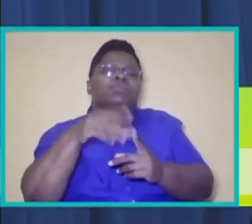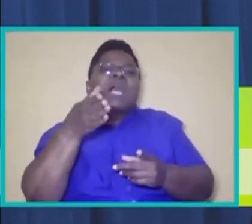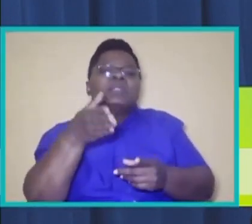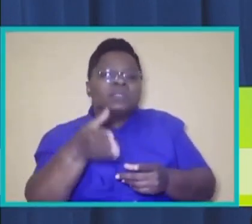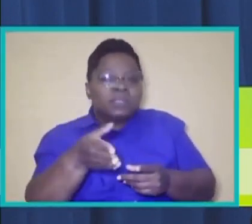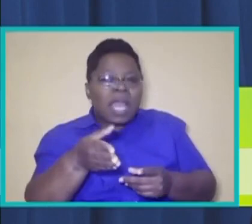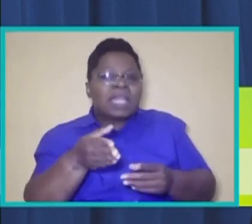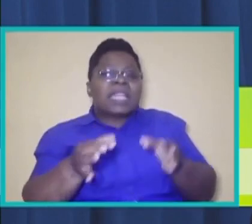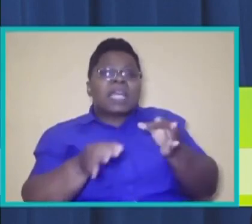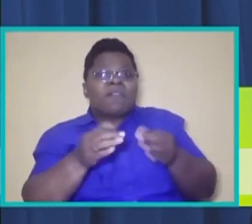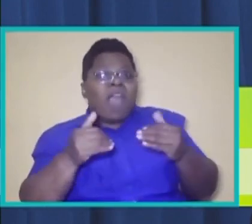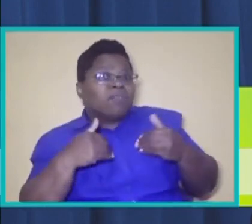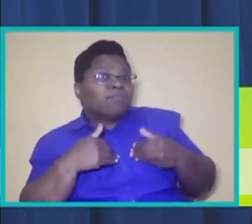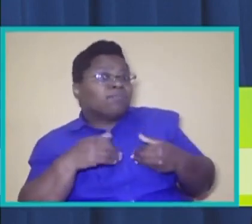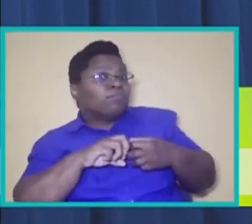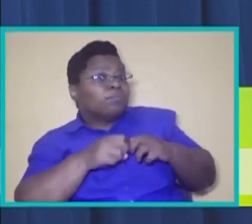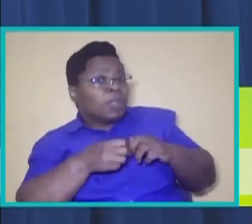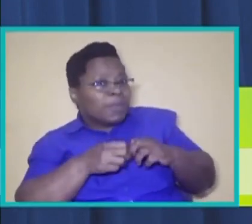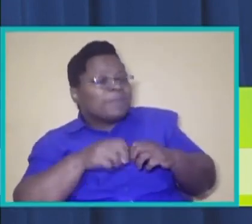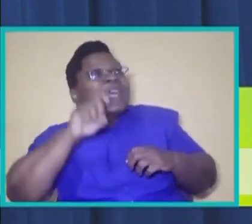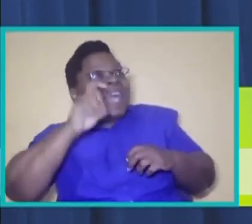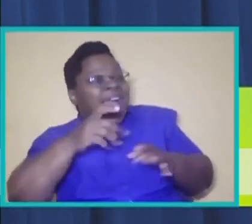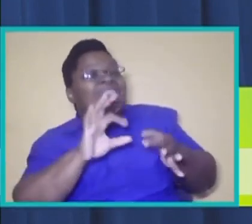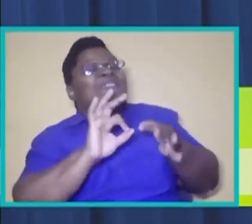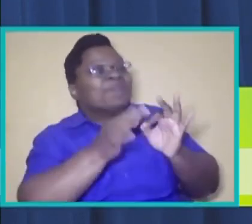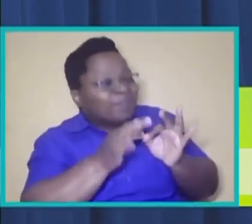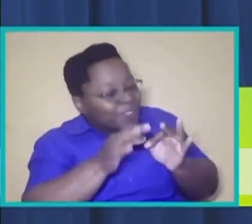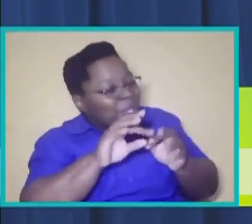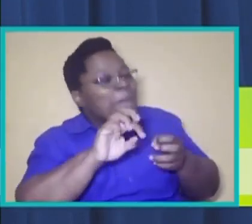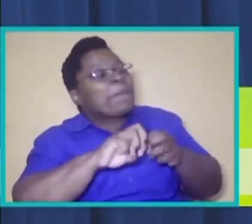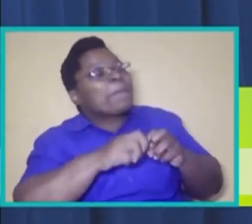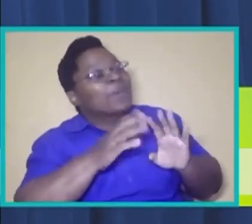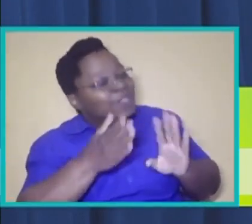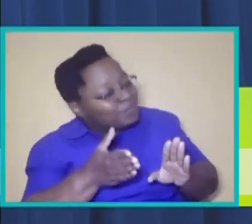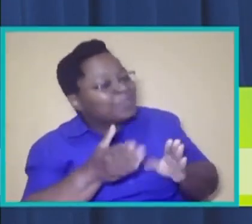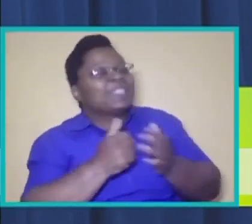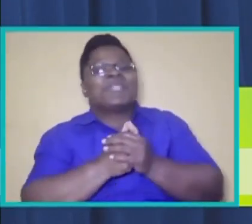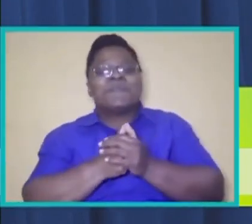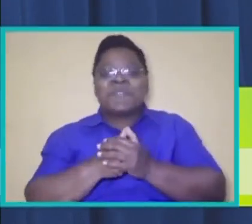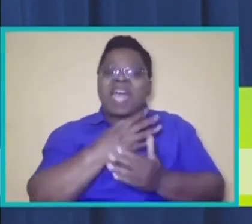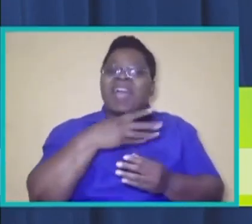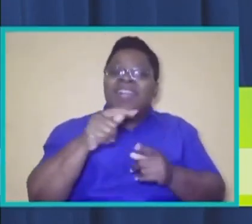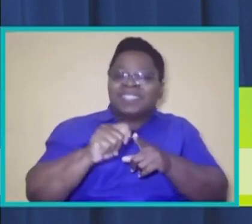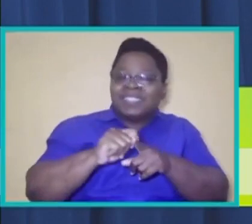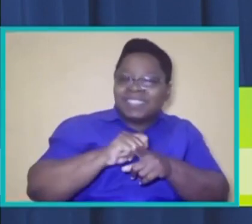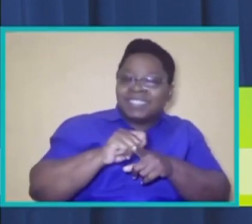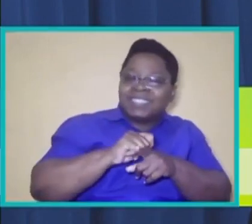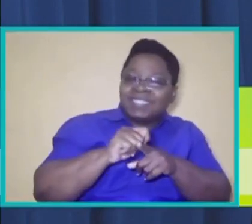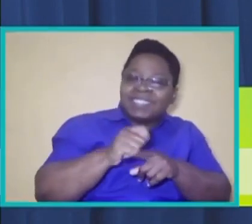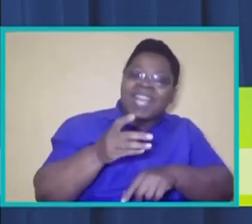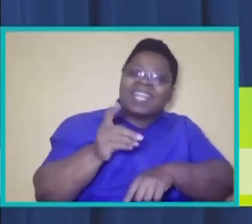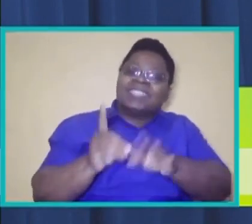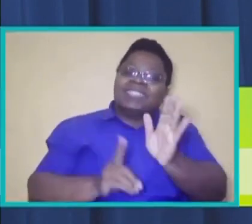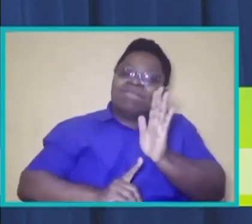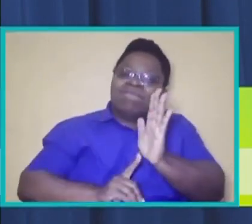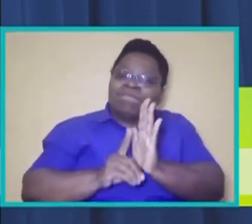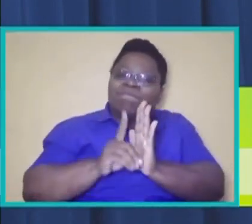manner. The Ministry of Education has a curriculum division